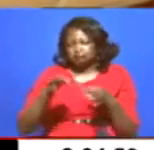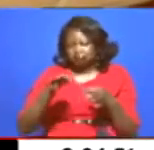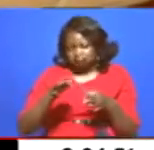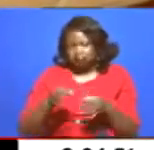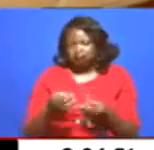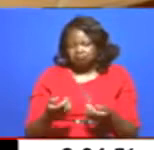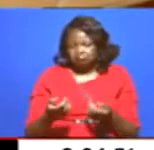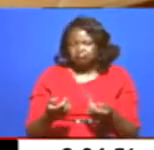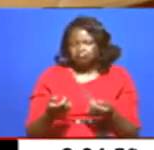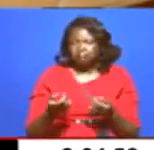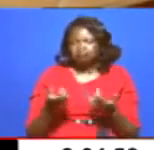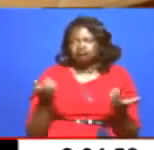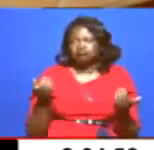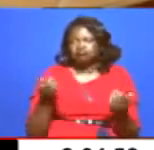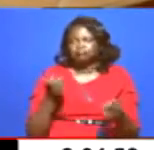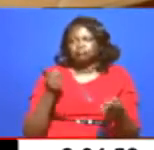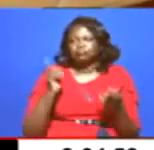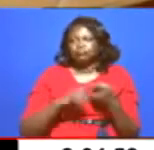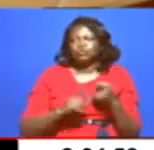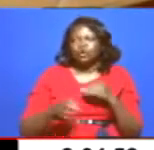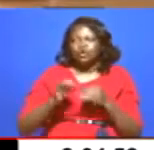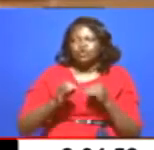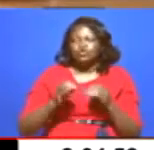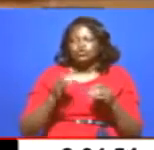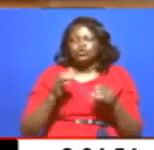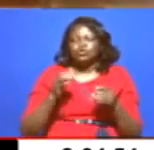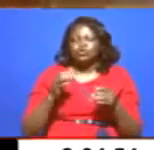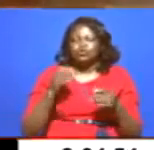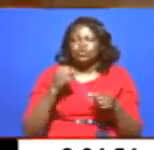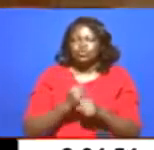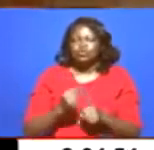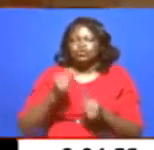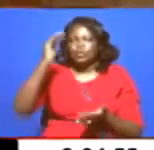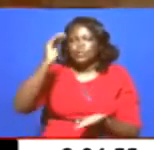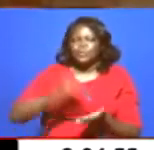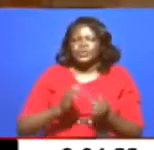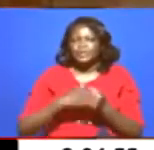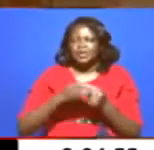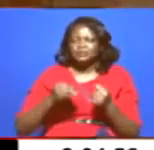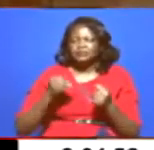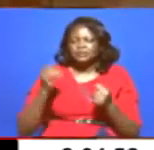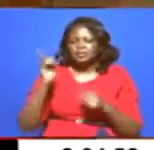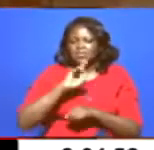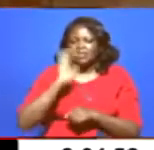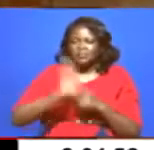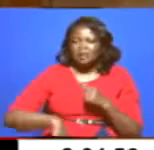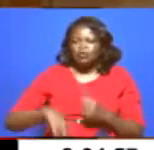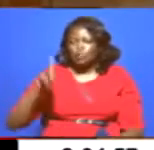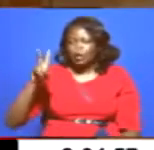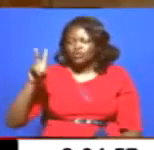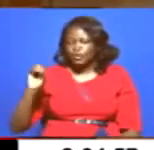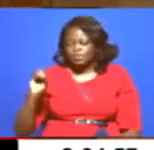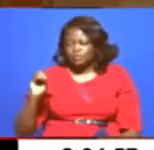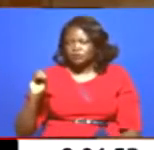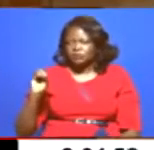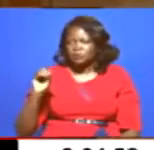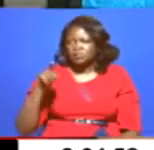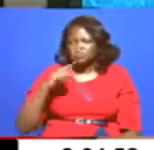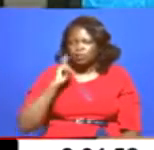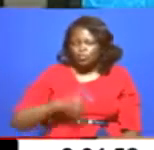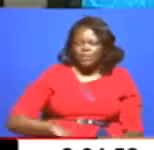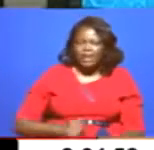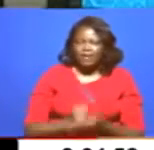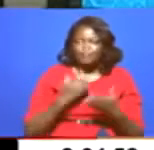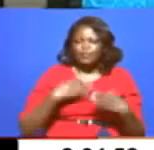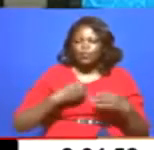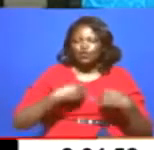list to the electoral body reduced to 90 days, as opposed to the current 120 days, a move they say will see those who